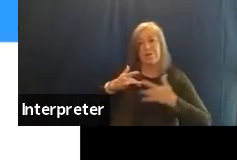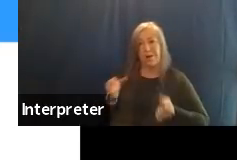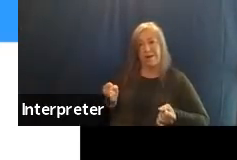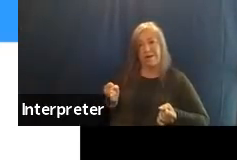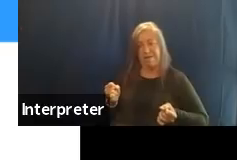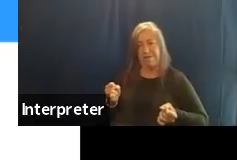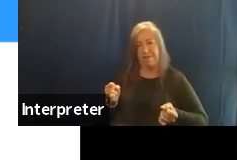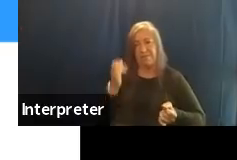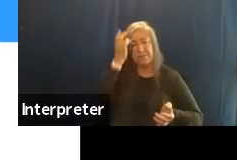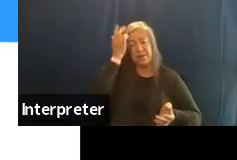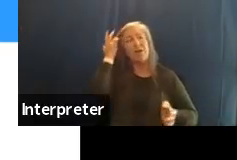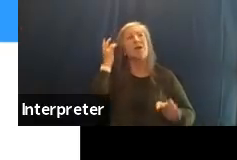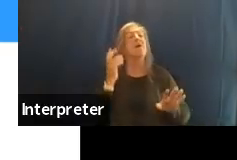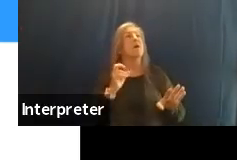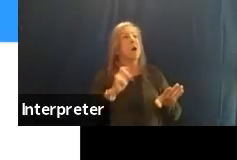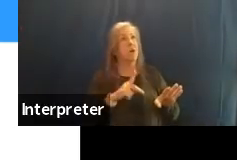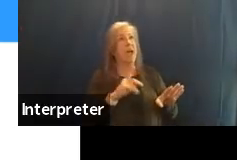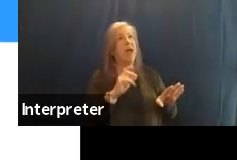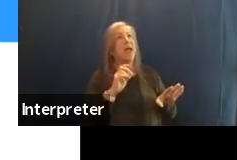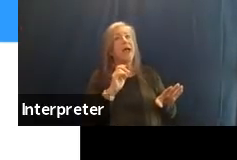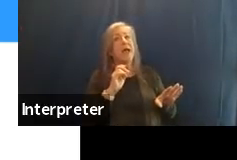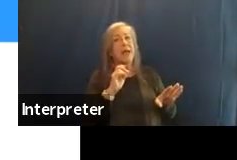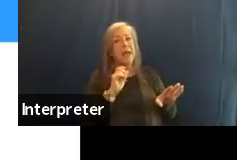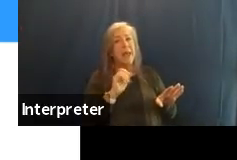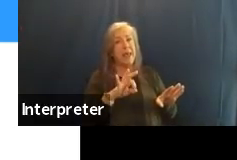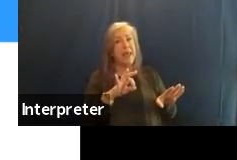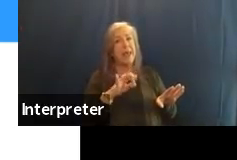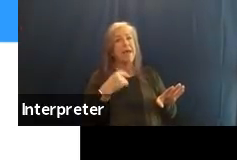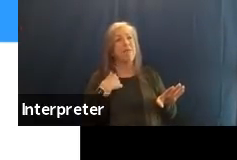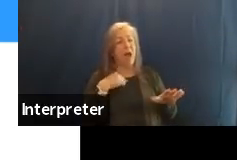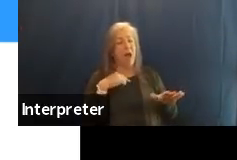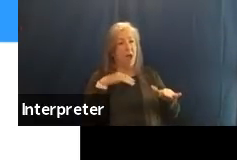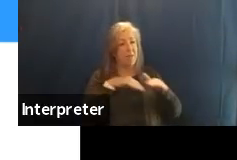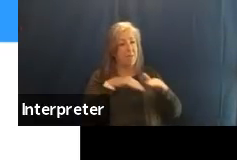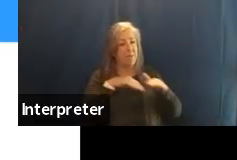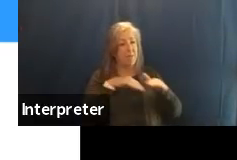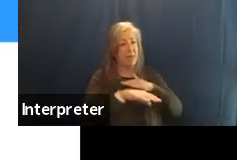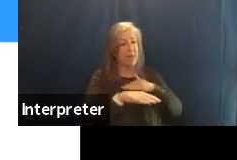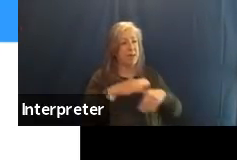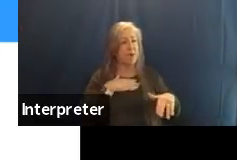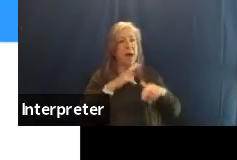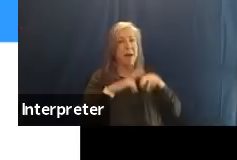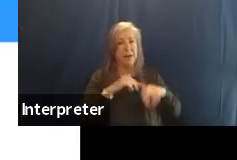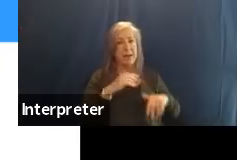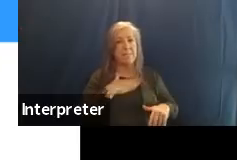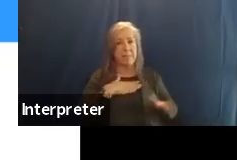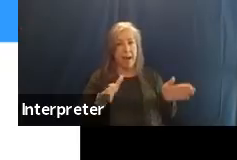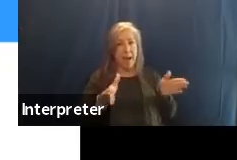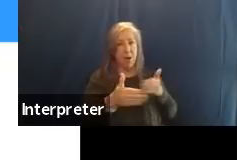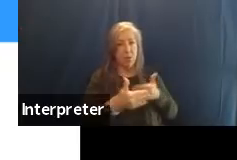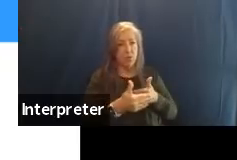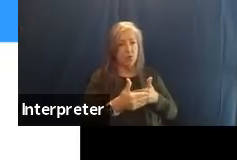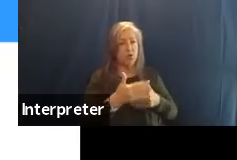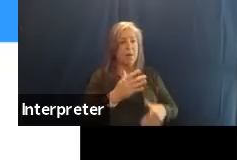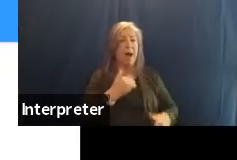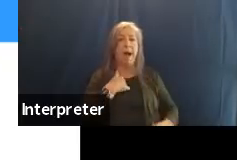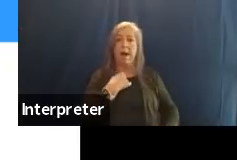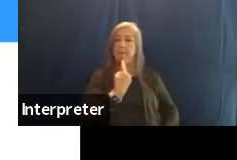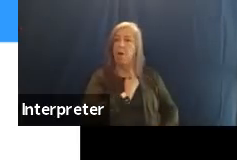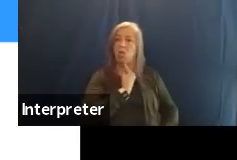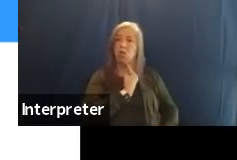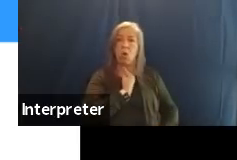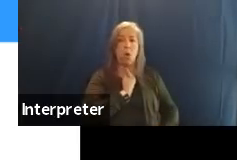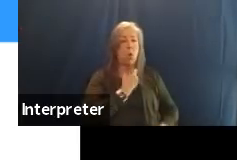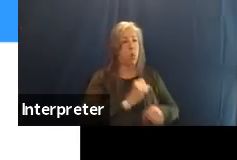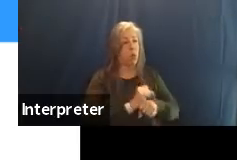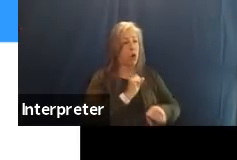is closed, can I take my mask off? Yes. If you are alone in a room, you can take that